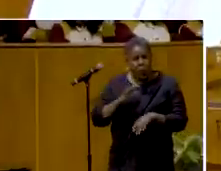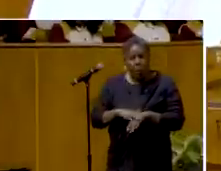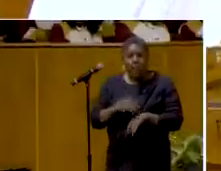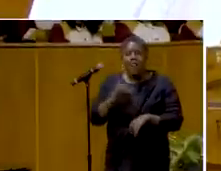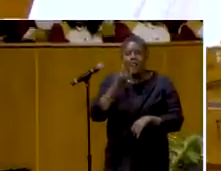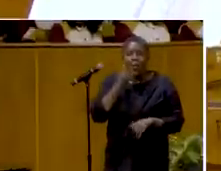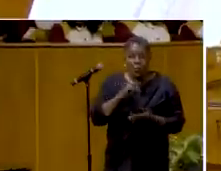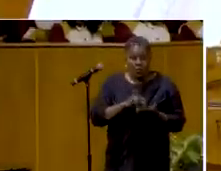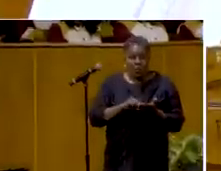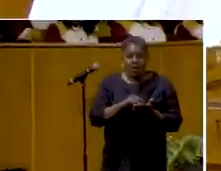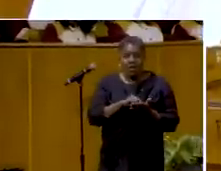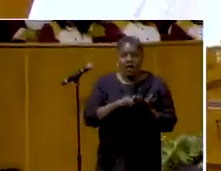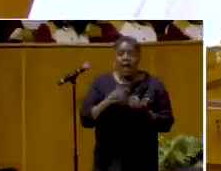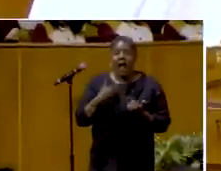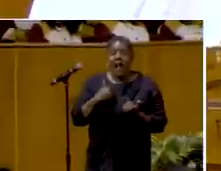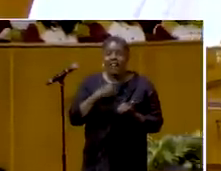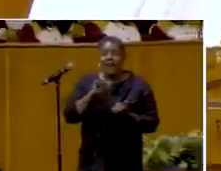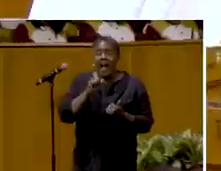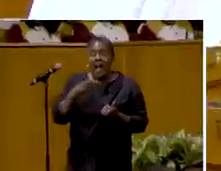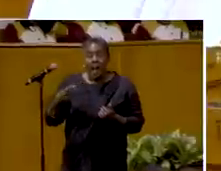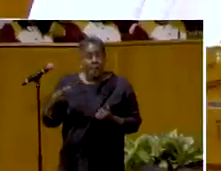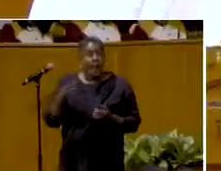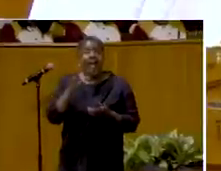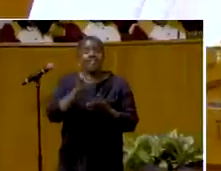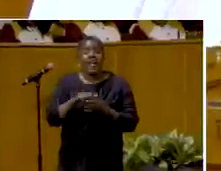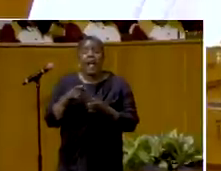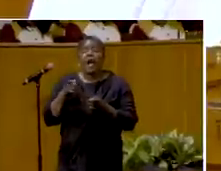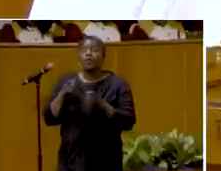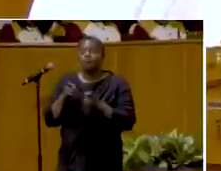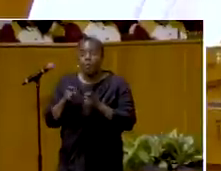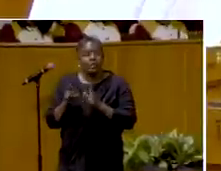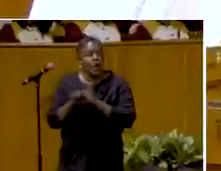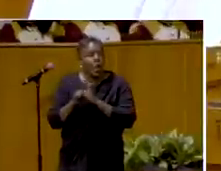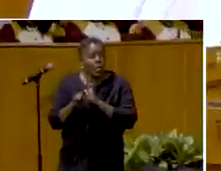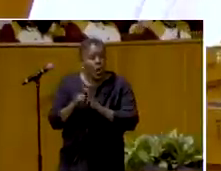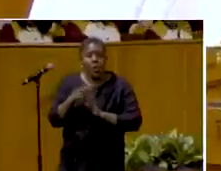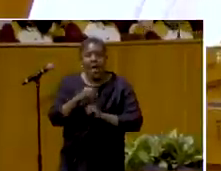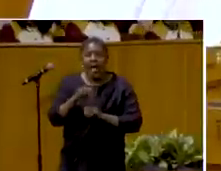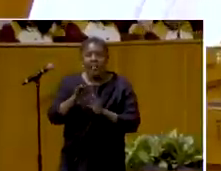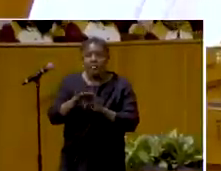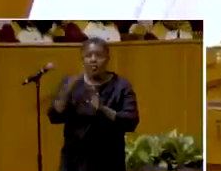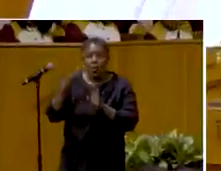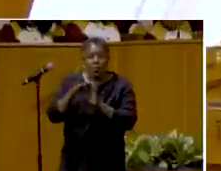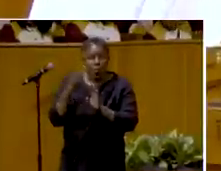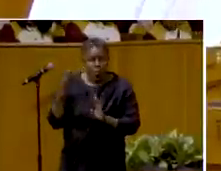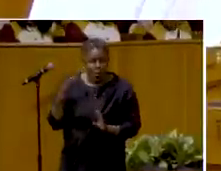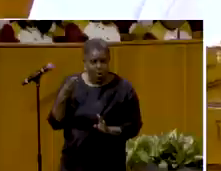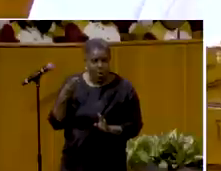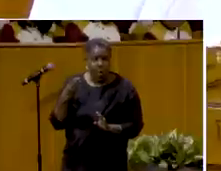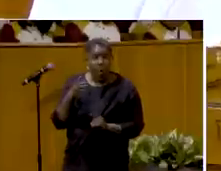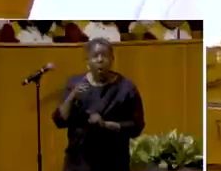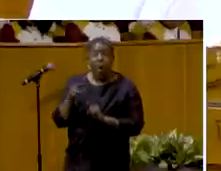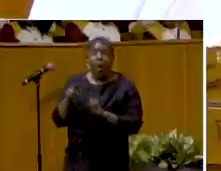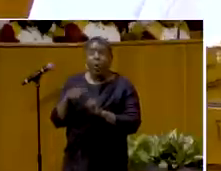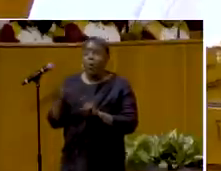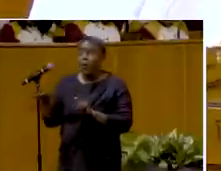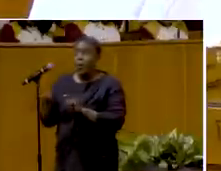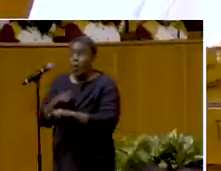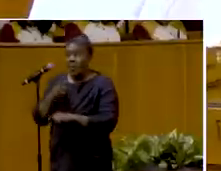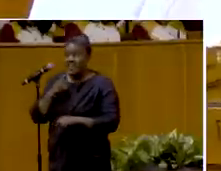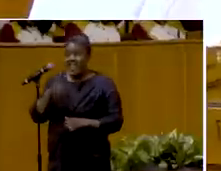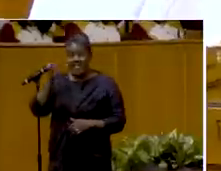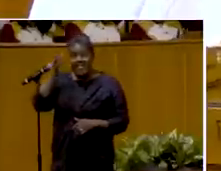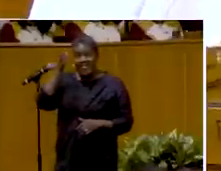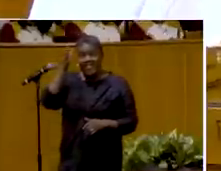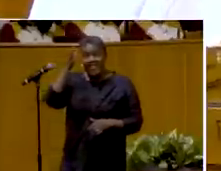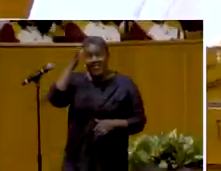phone, I have the app that controls the alarm and the front door. So he calls and says, Dad, tap